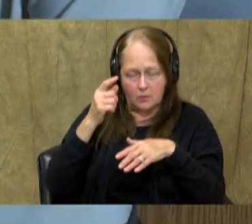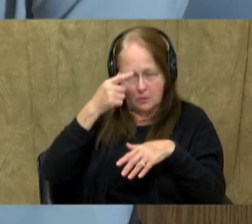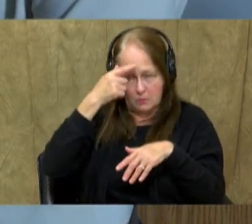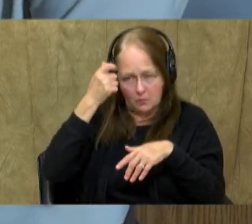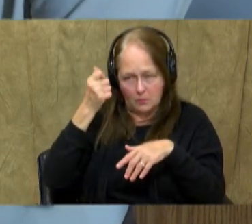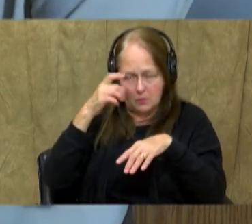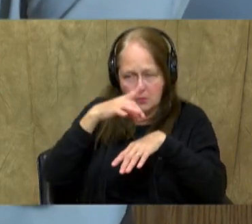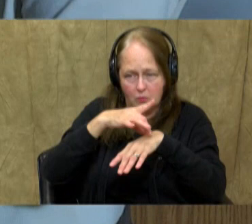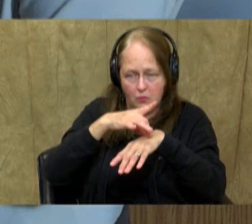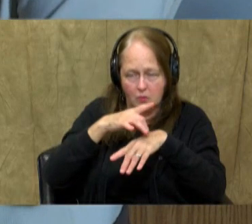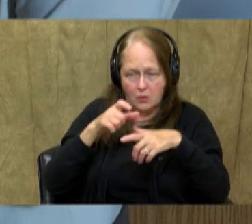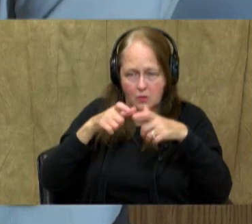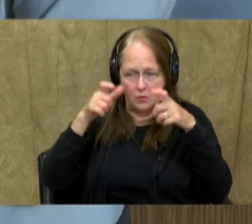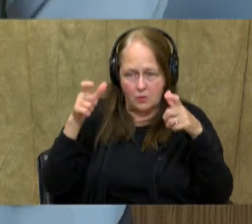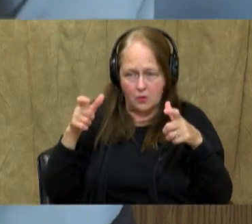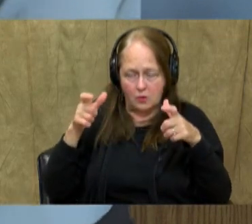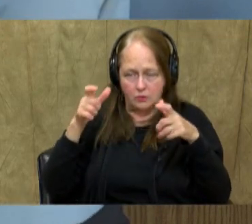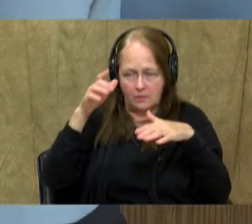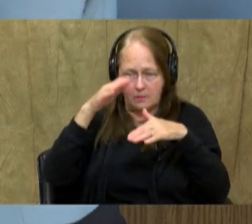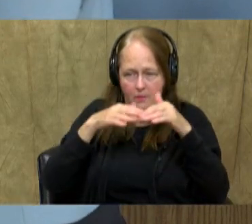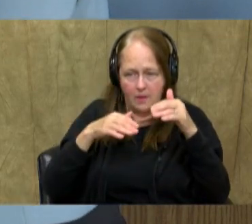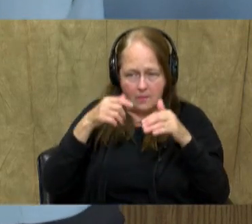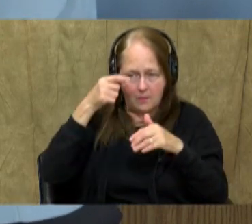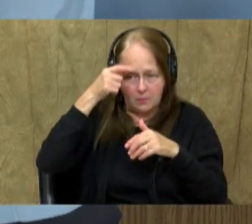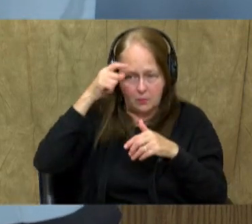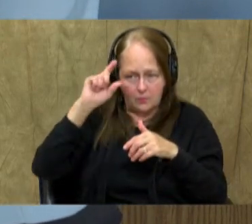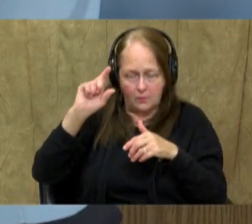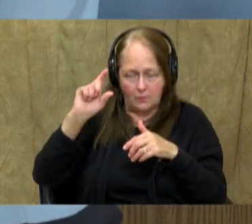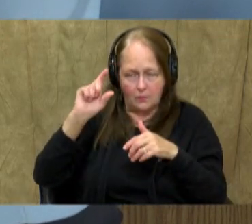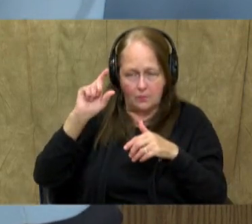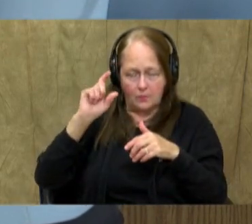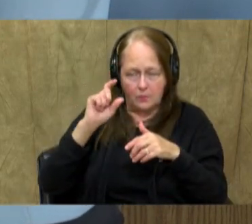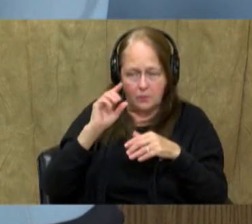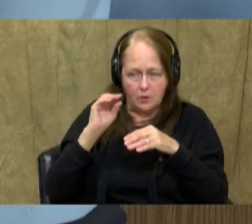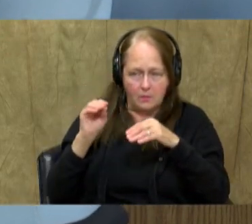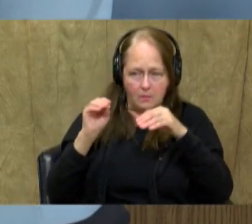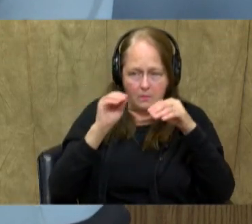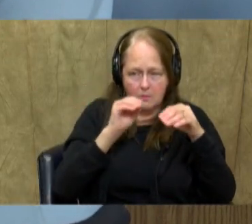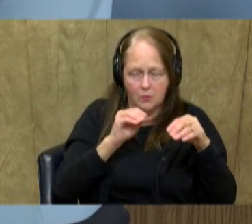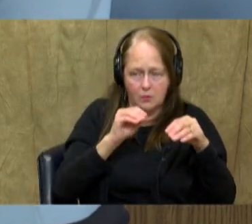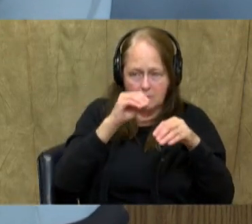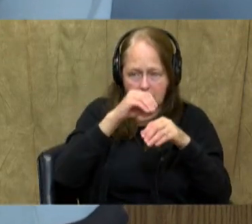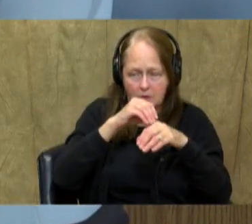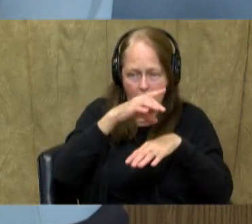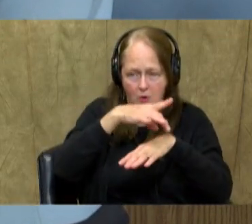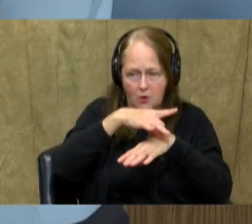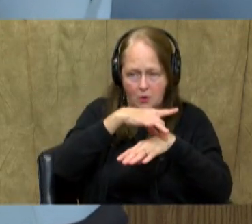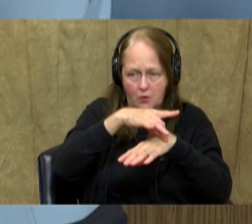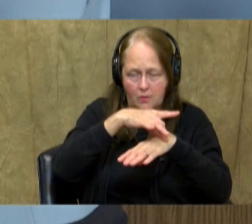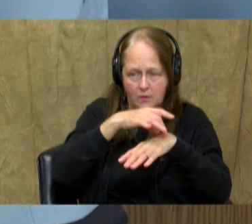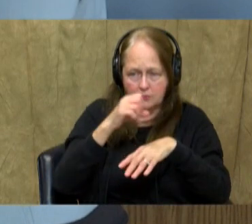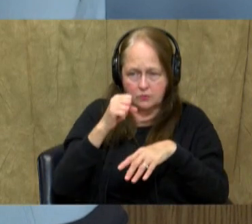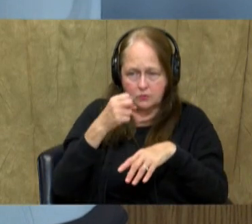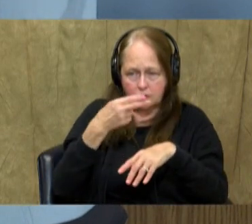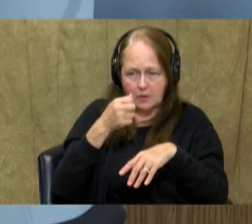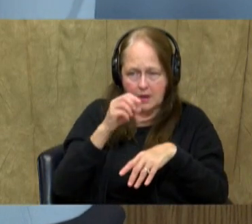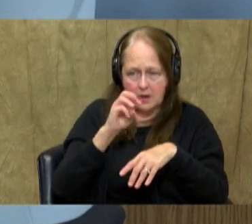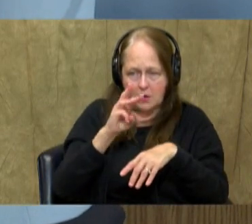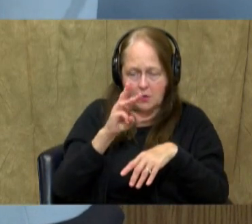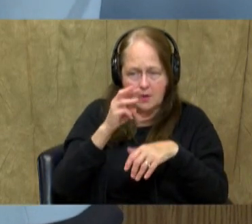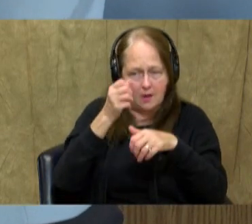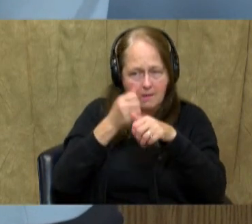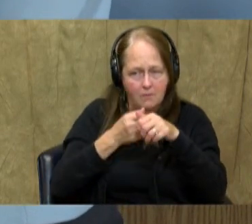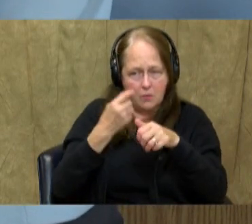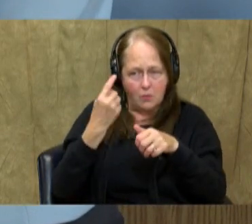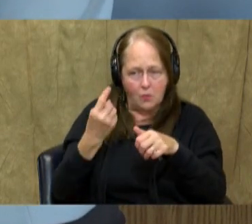Because the earth is larger than the moon, if the moon moves into the earth's shadow, everyone